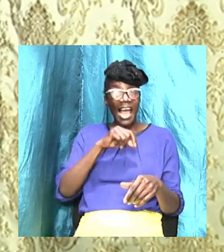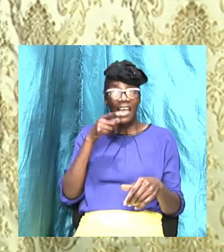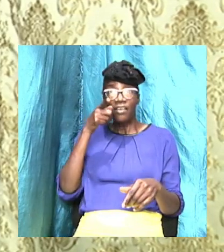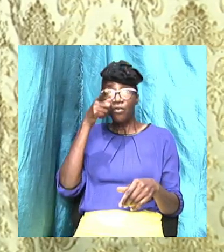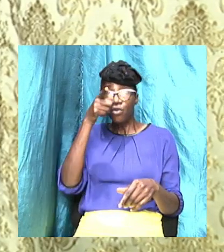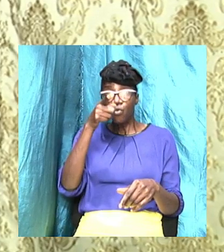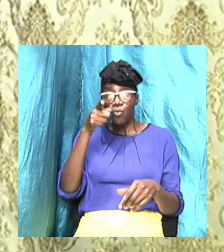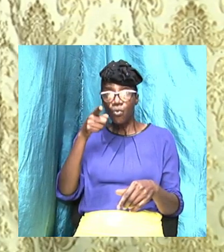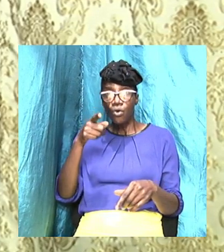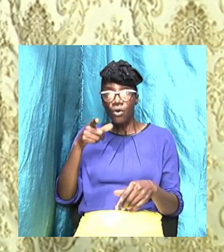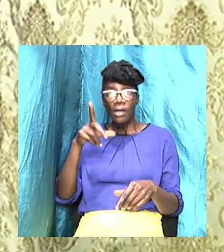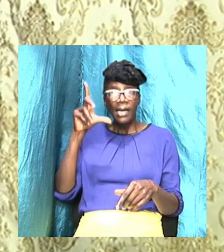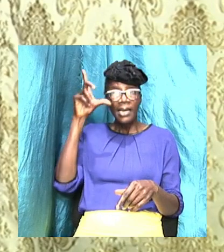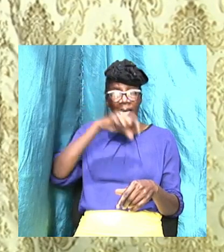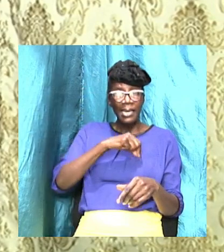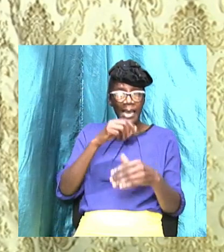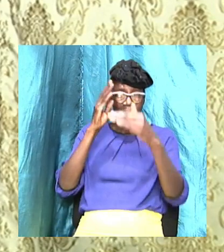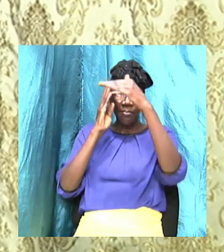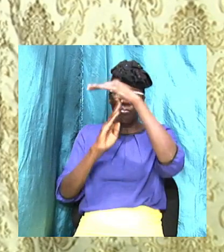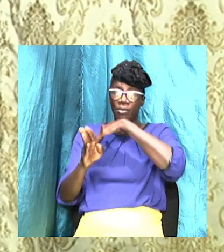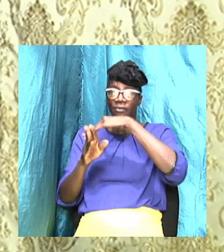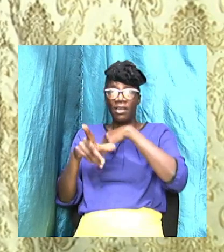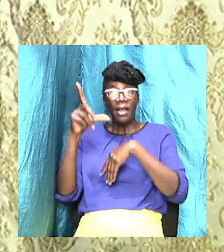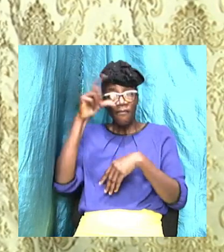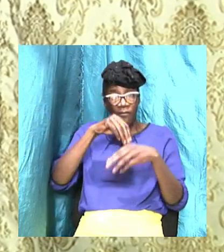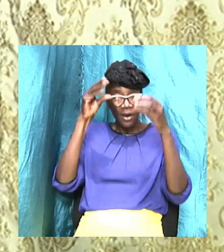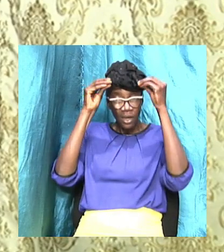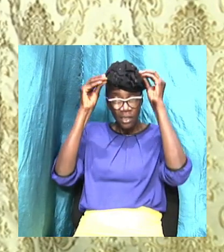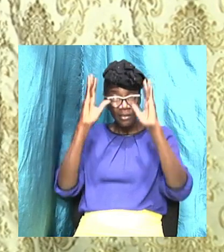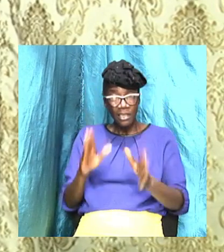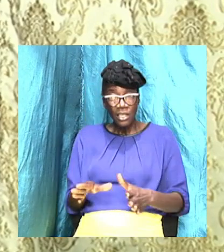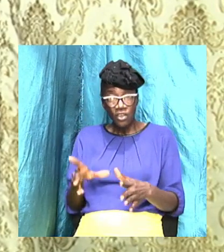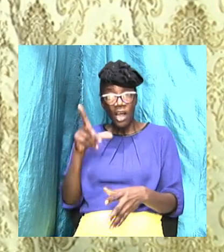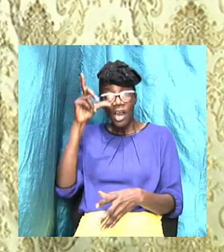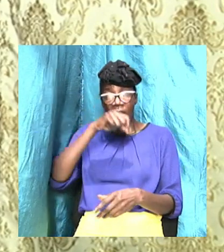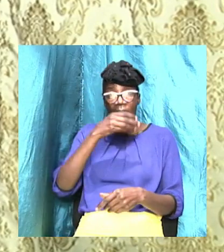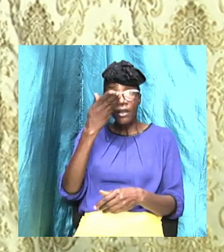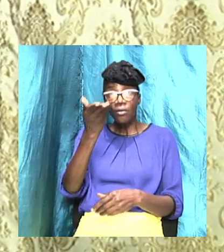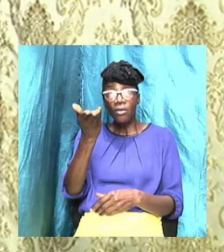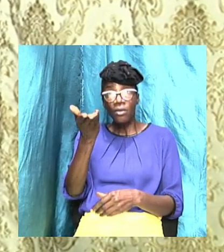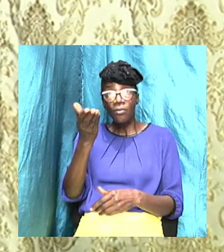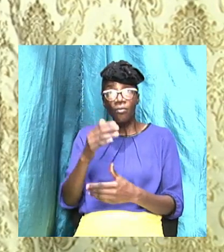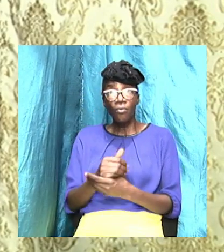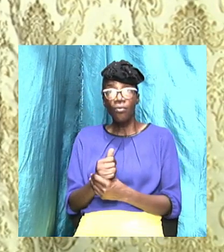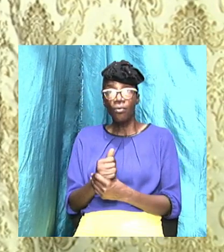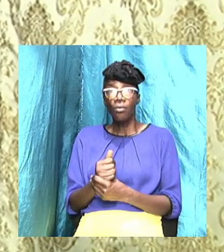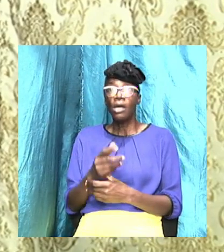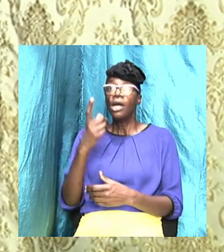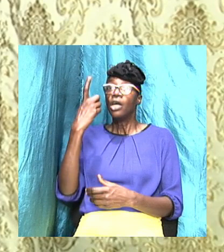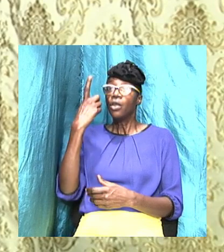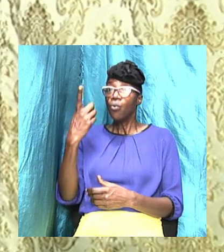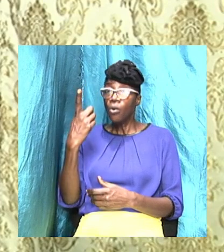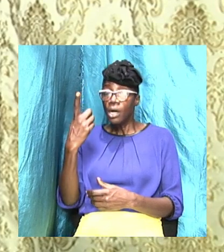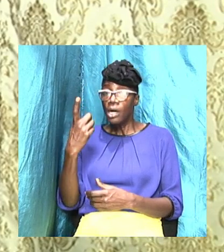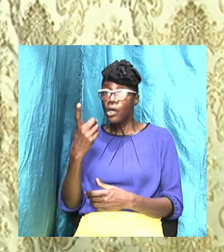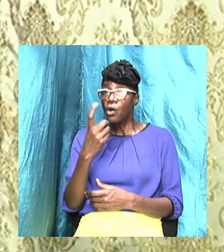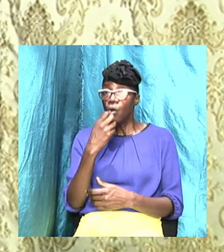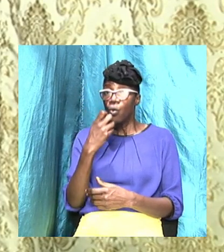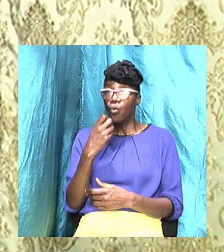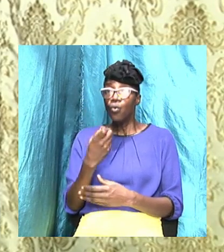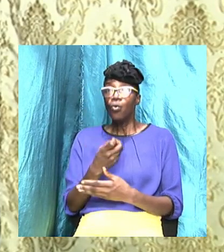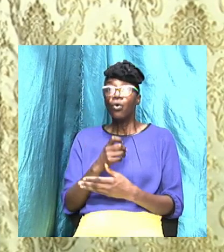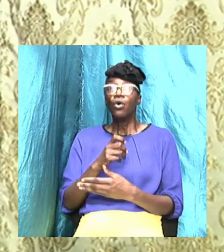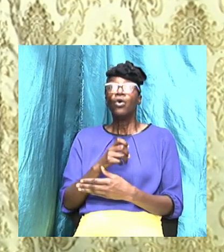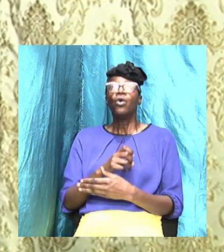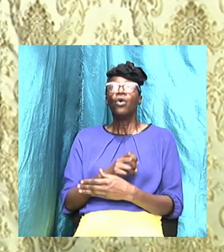any false prophet, don't let any false teacher deceive you. The one who does what